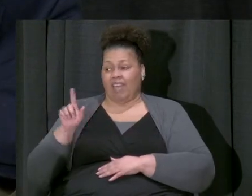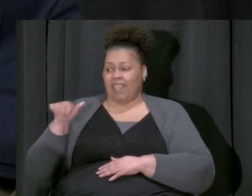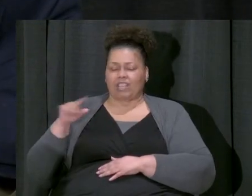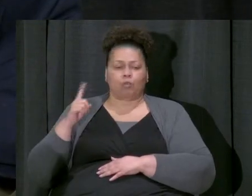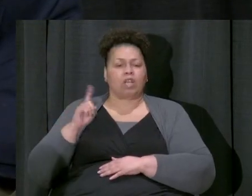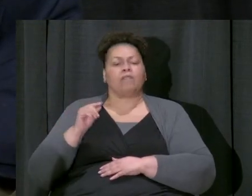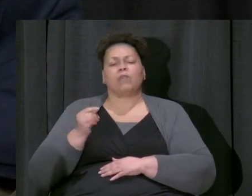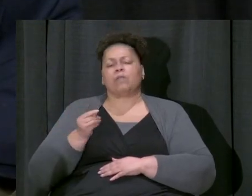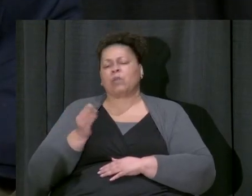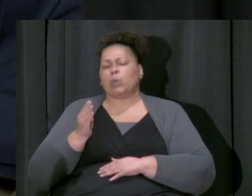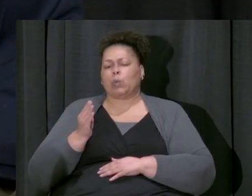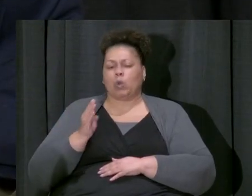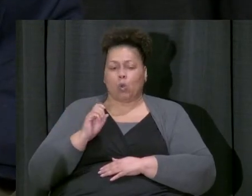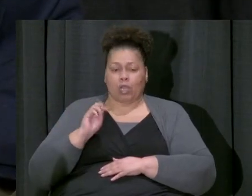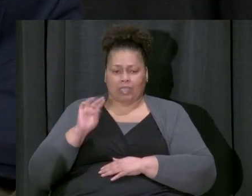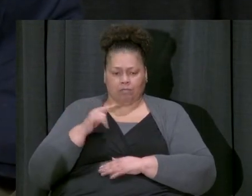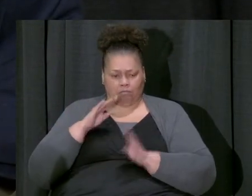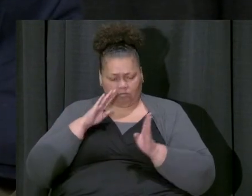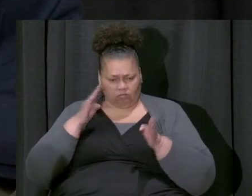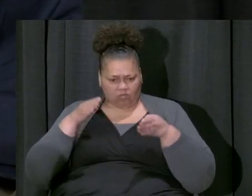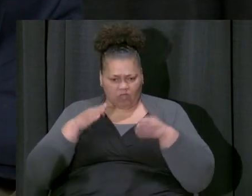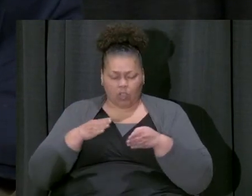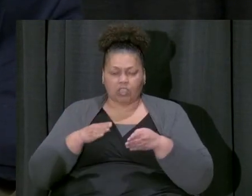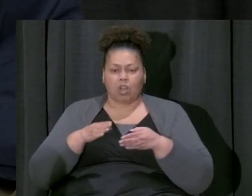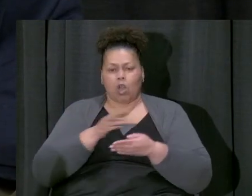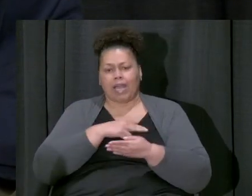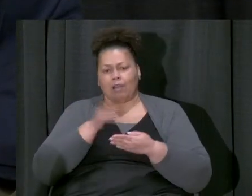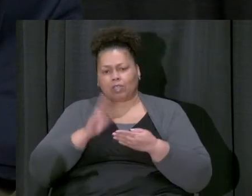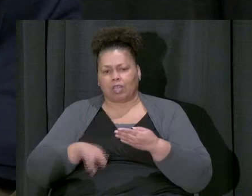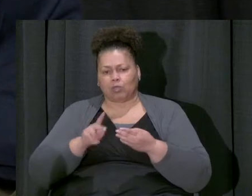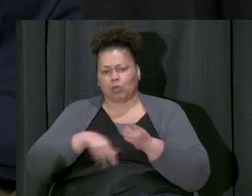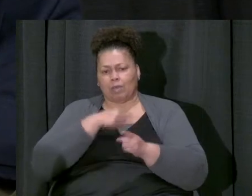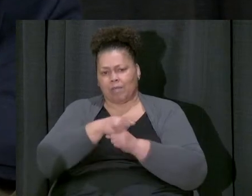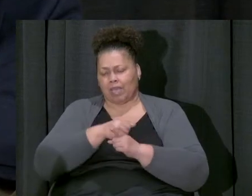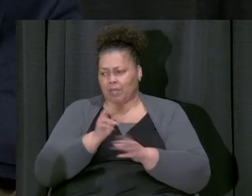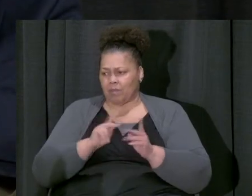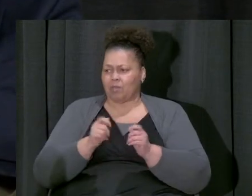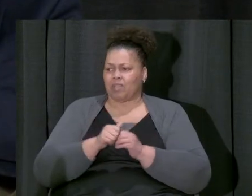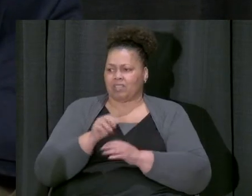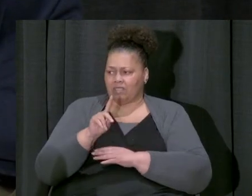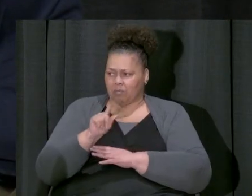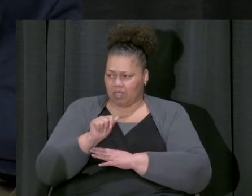that are focused on outcomes to impact people with disabilities.